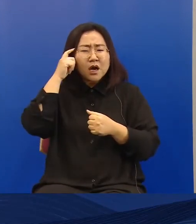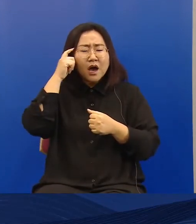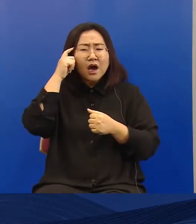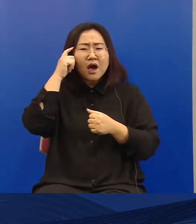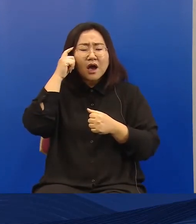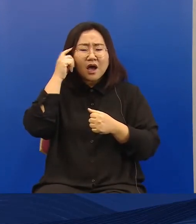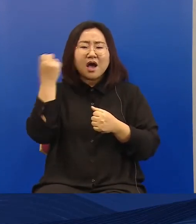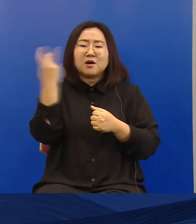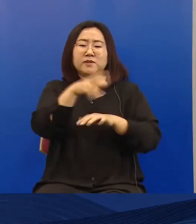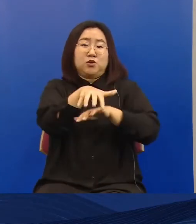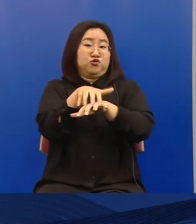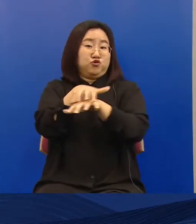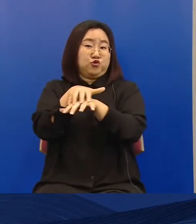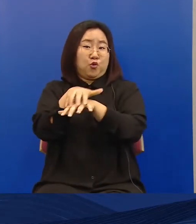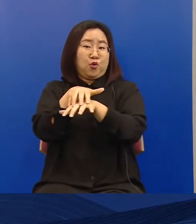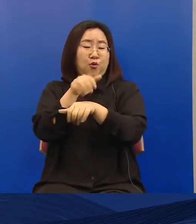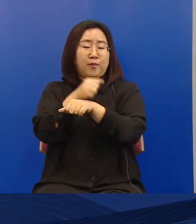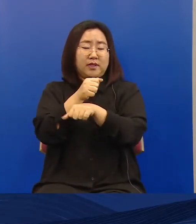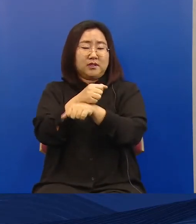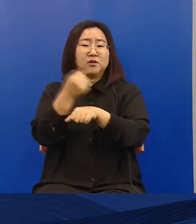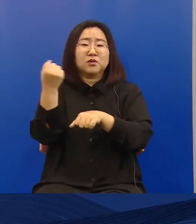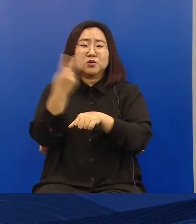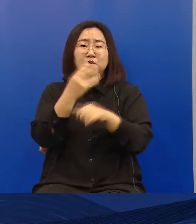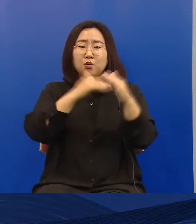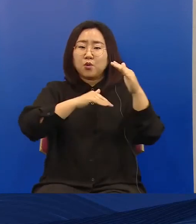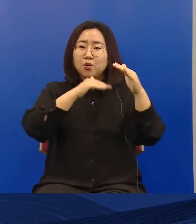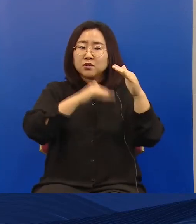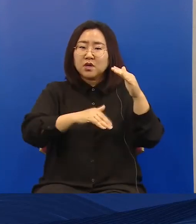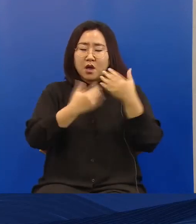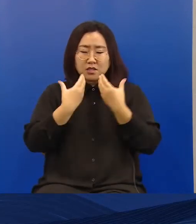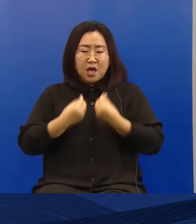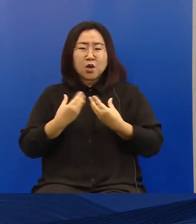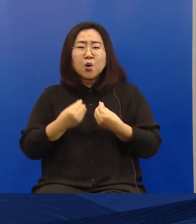you. And maybe we'll have